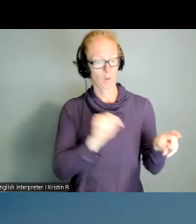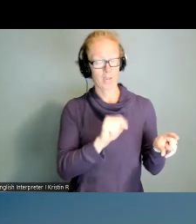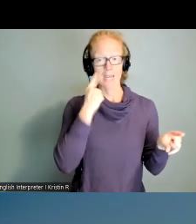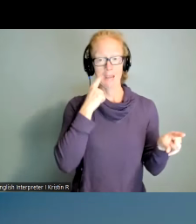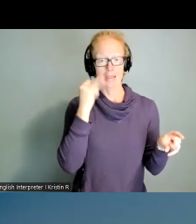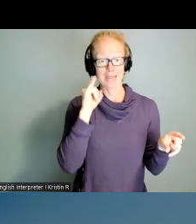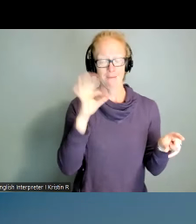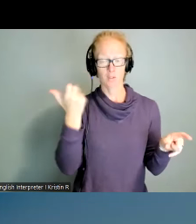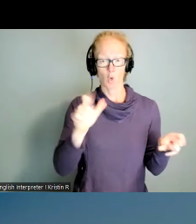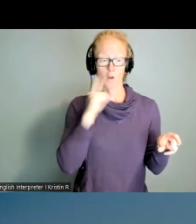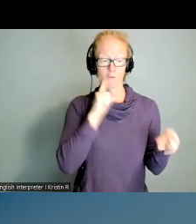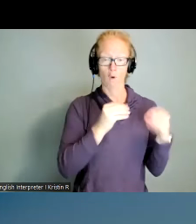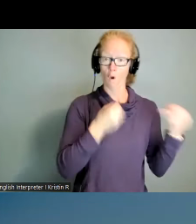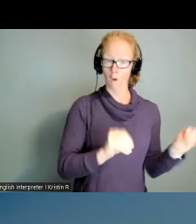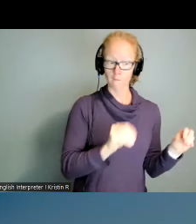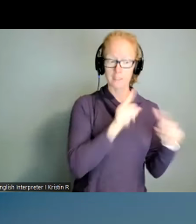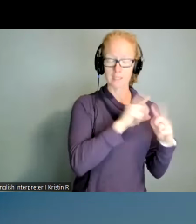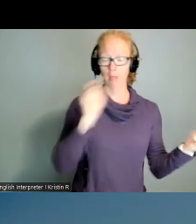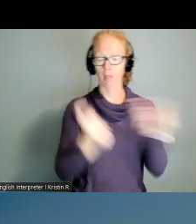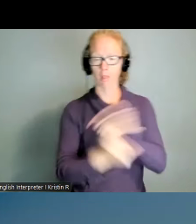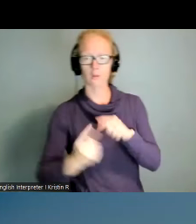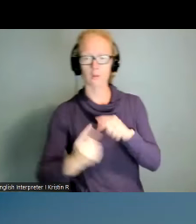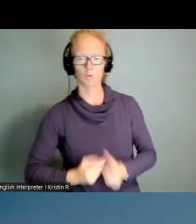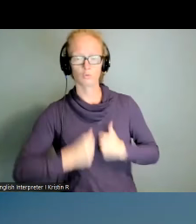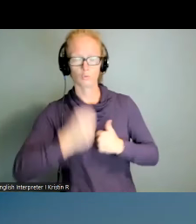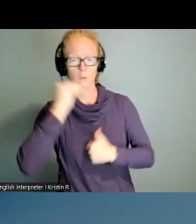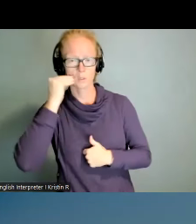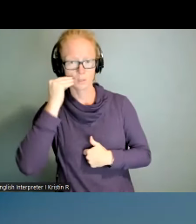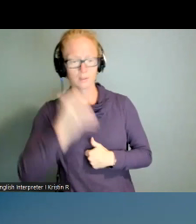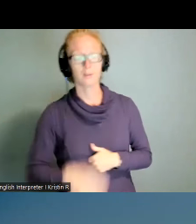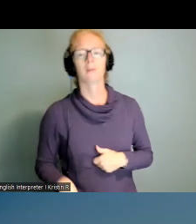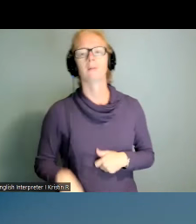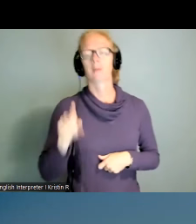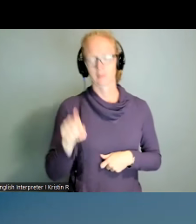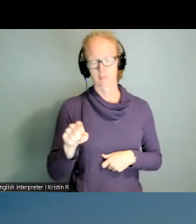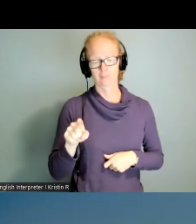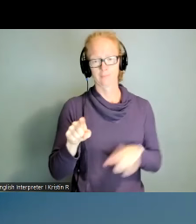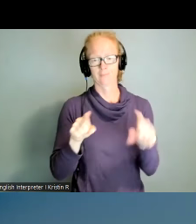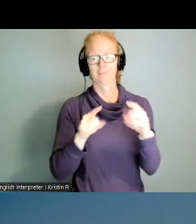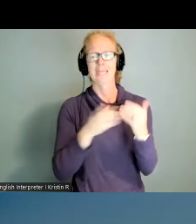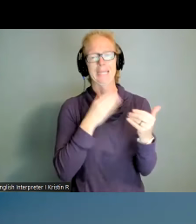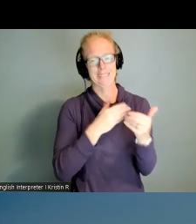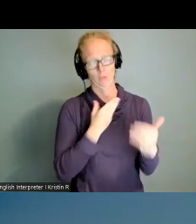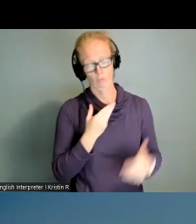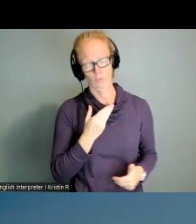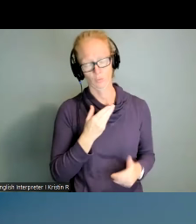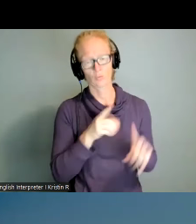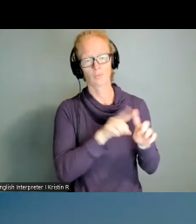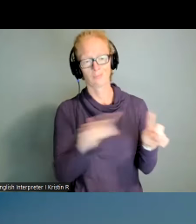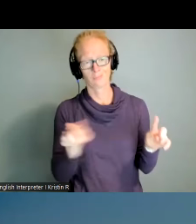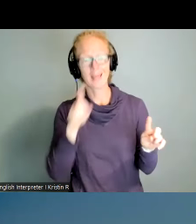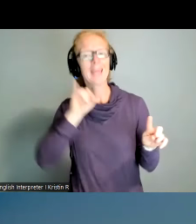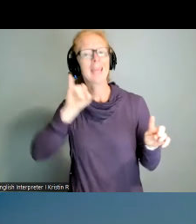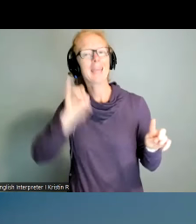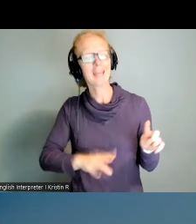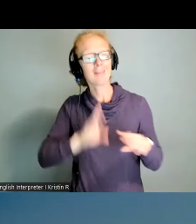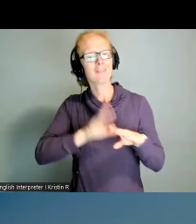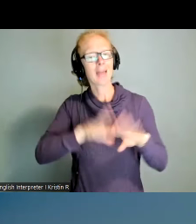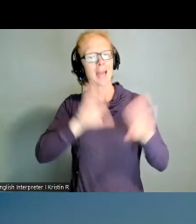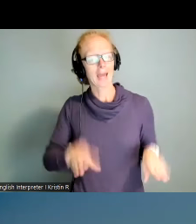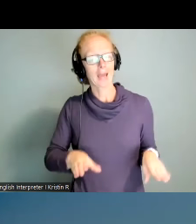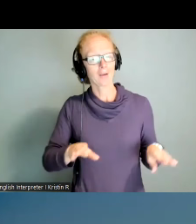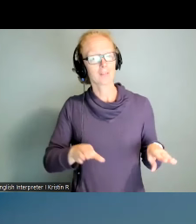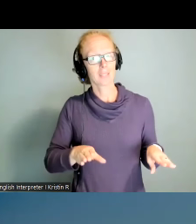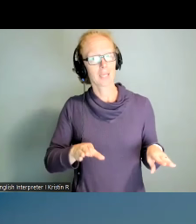office use, while AB 115 would make it easier to convert commercial properties to housing, provided that housing includes a minimum